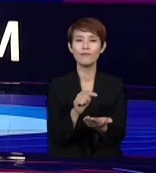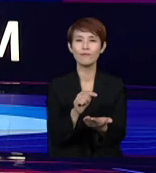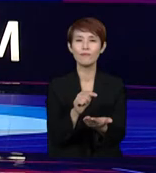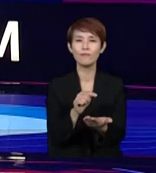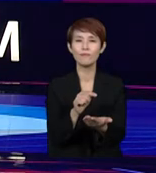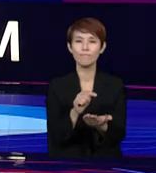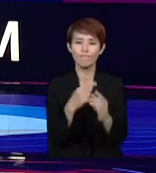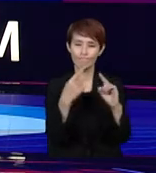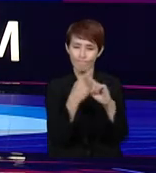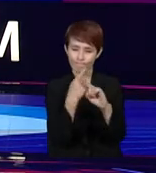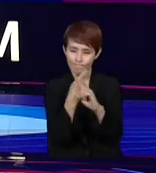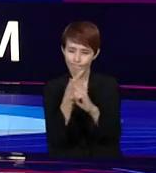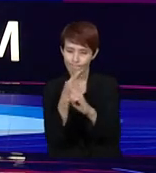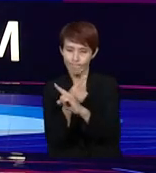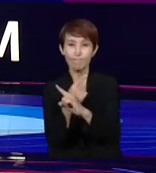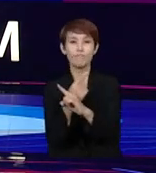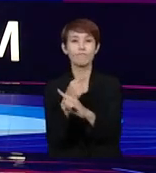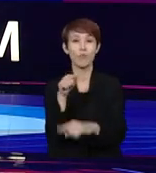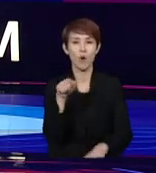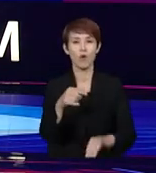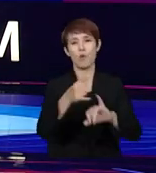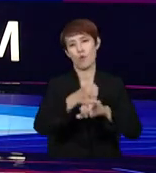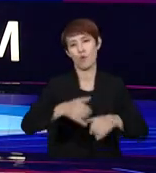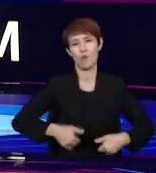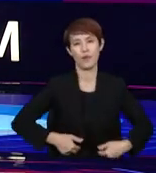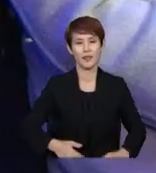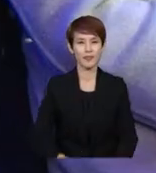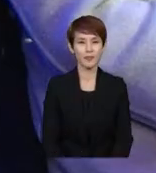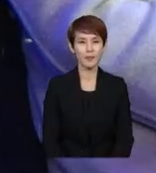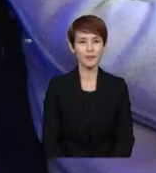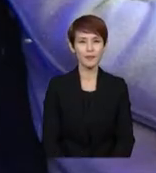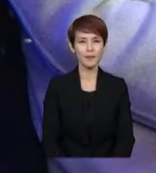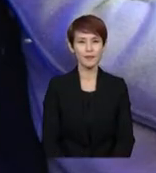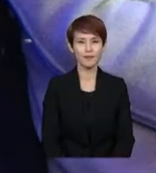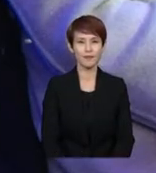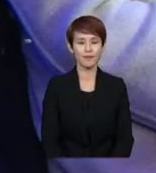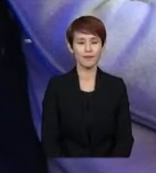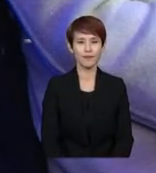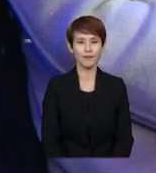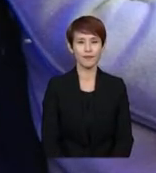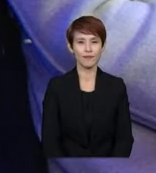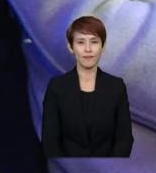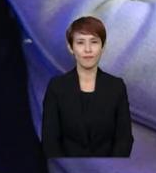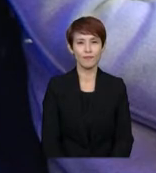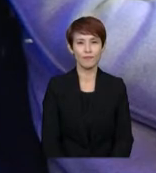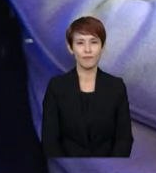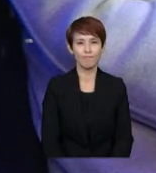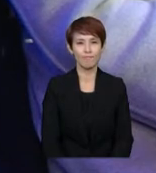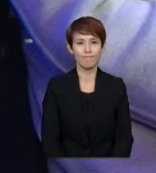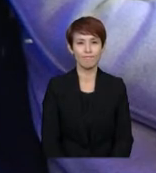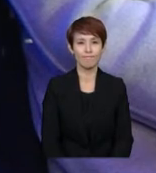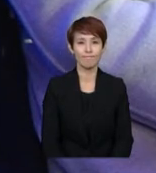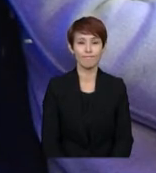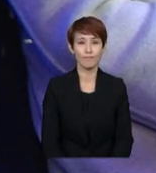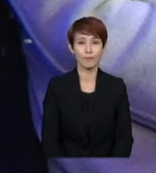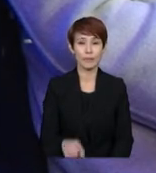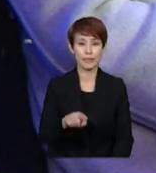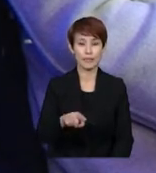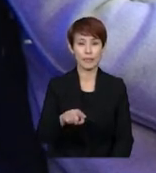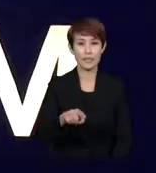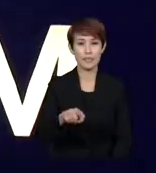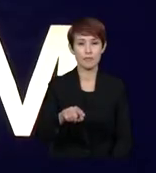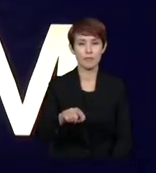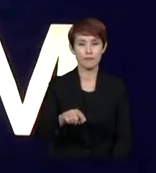a banality, we always have to see the overall system and how things fit together. So some of what I was, for instance,